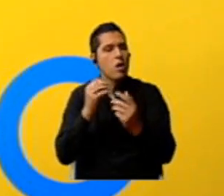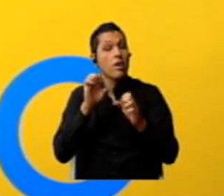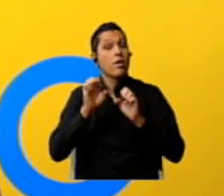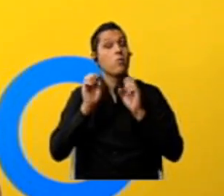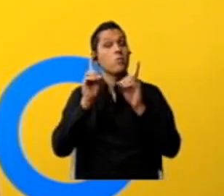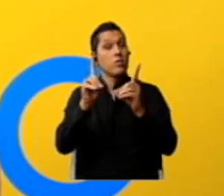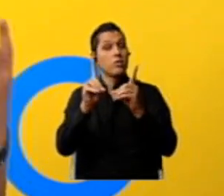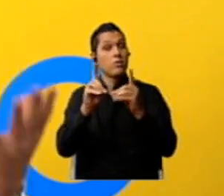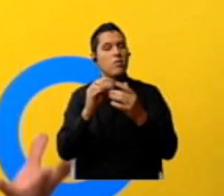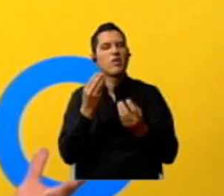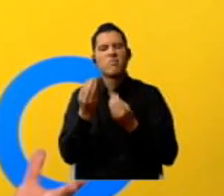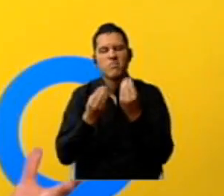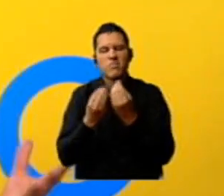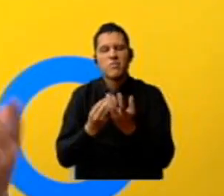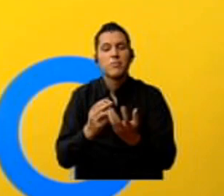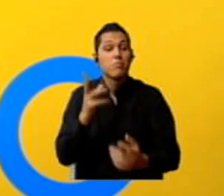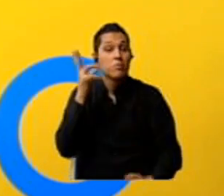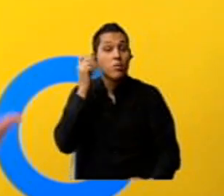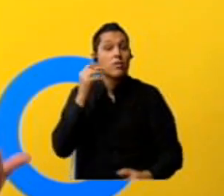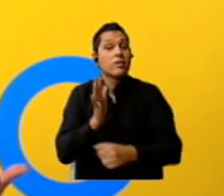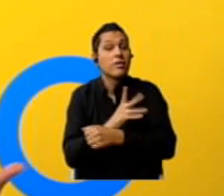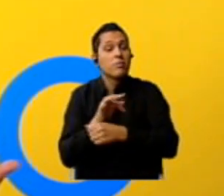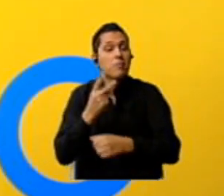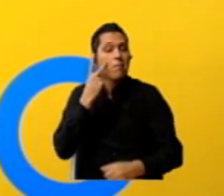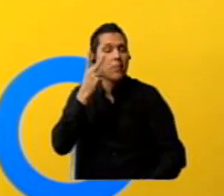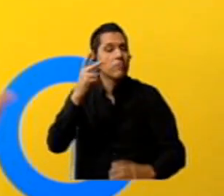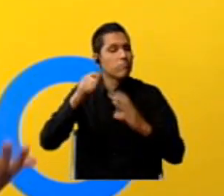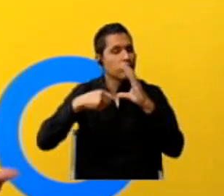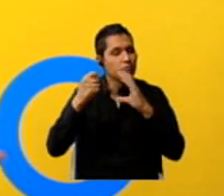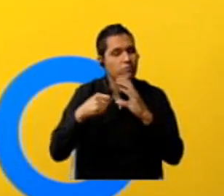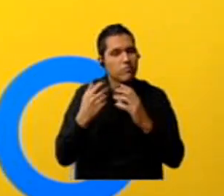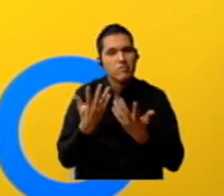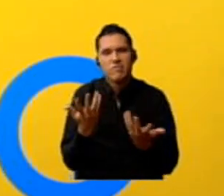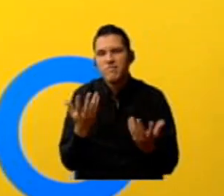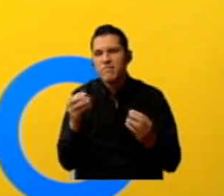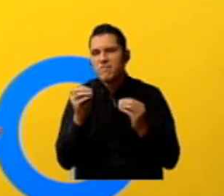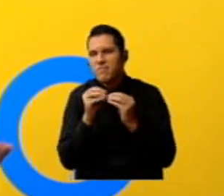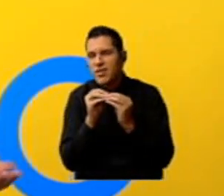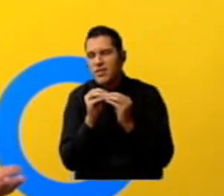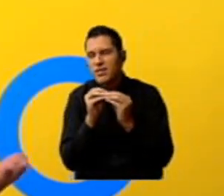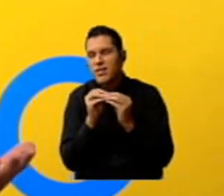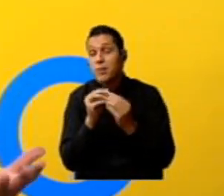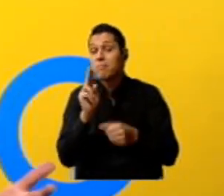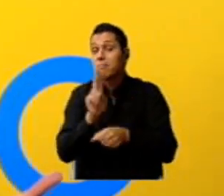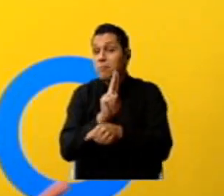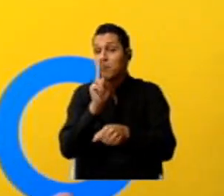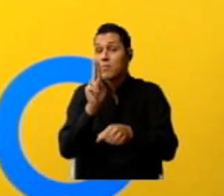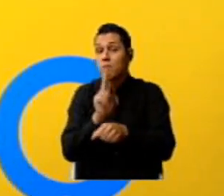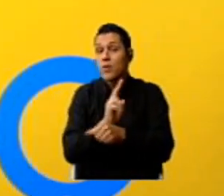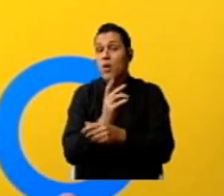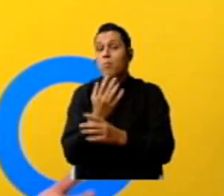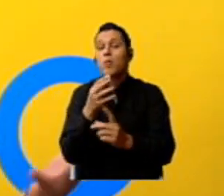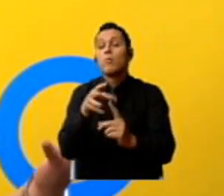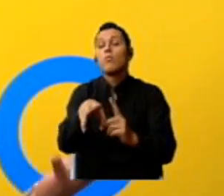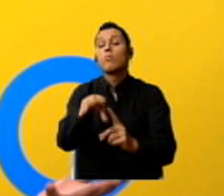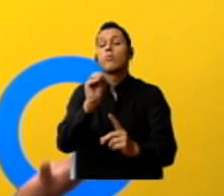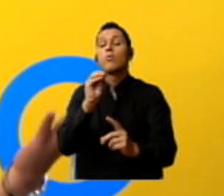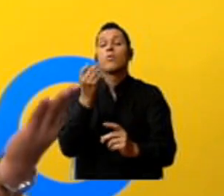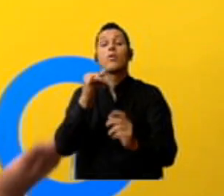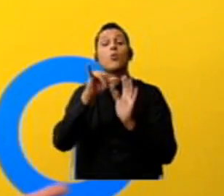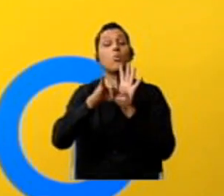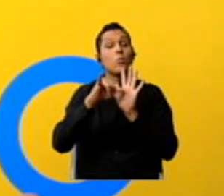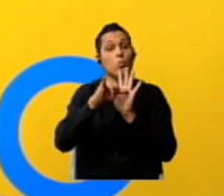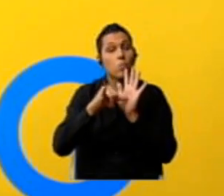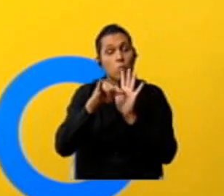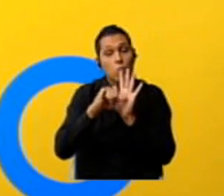Vamos a escuchar canciones, a ver videos y los vamos a utilizar de YouTube únicamente con